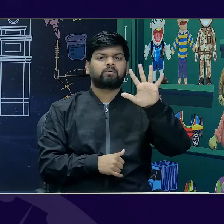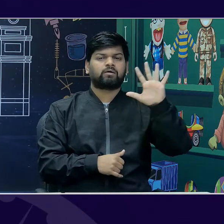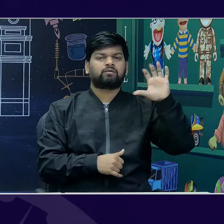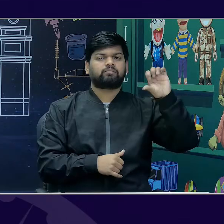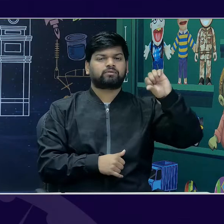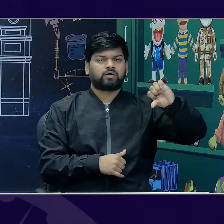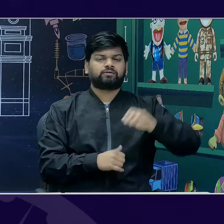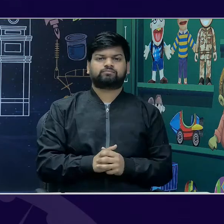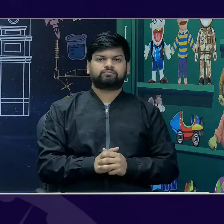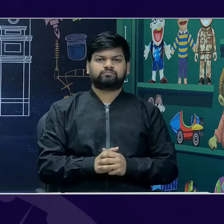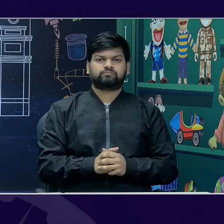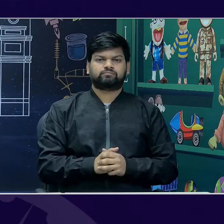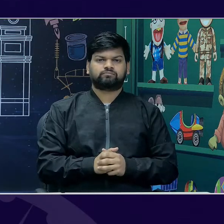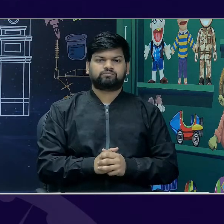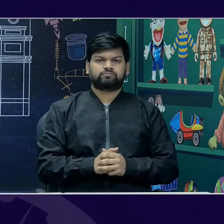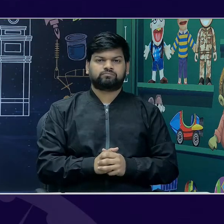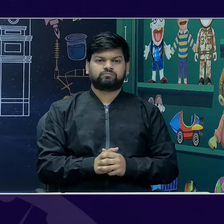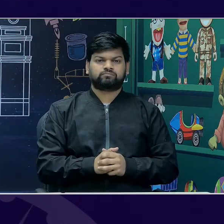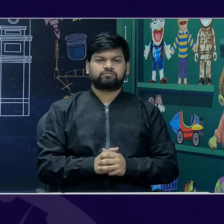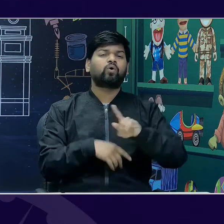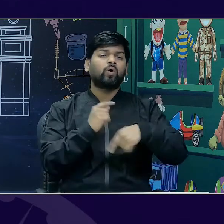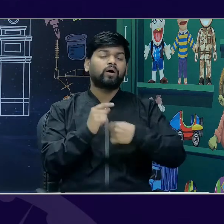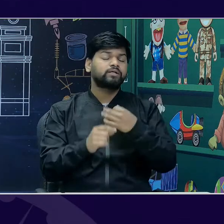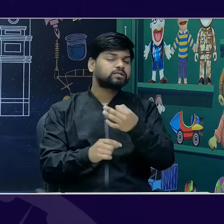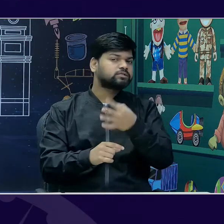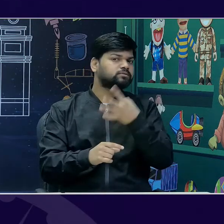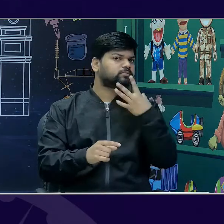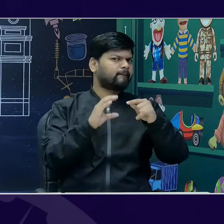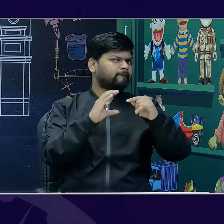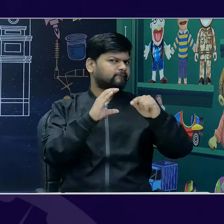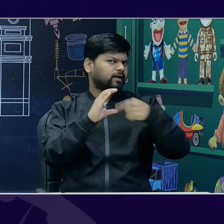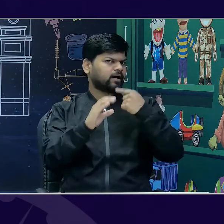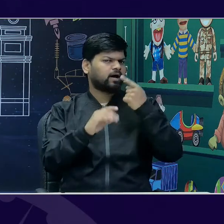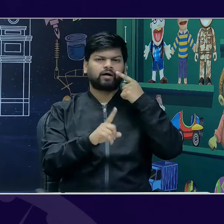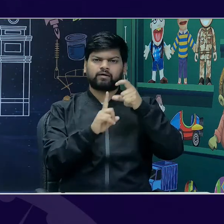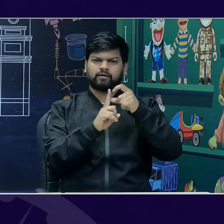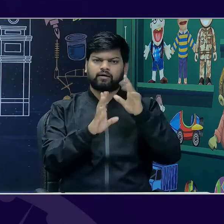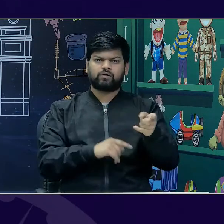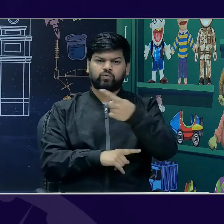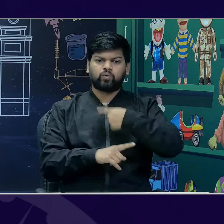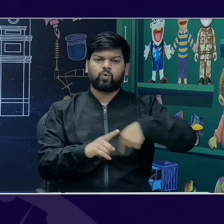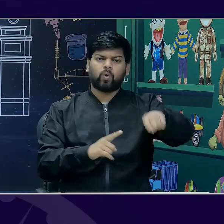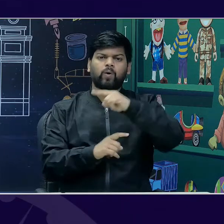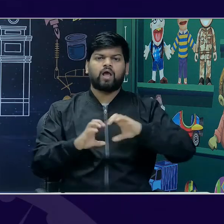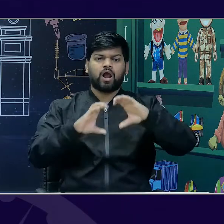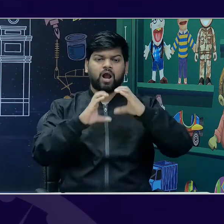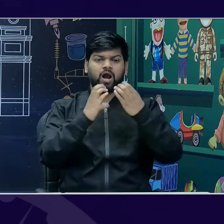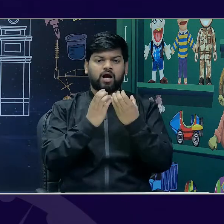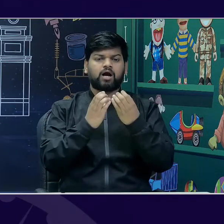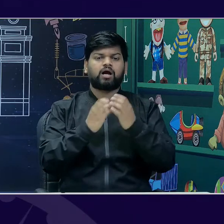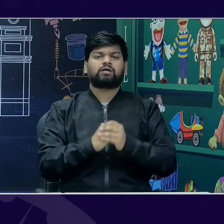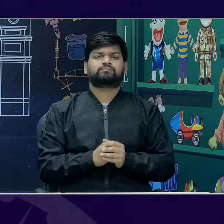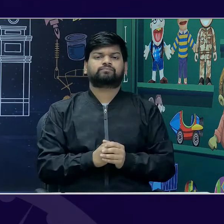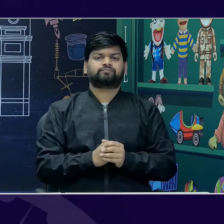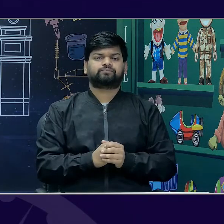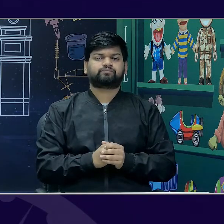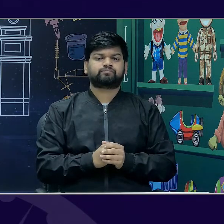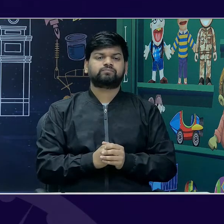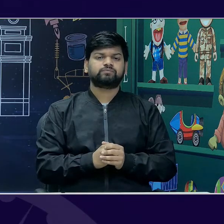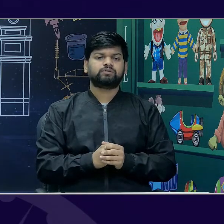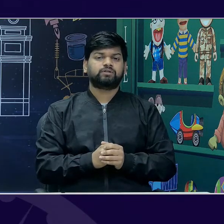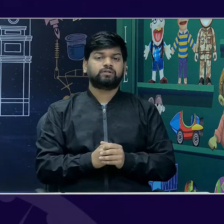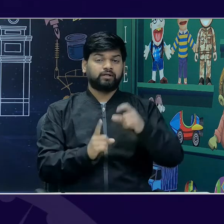8800440559. Besides, a specific mail ID for class 12th students is again flashing on your screens. Kindly note down, it